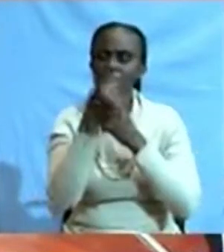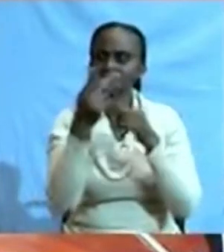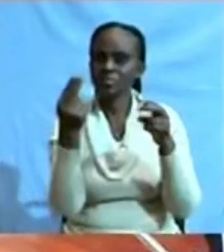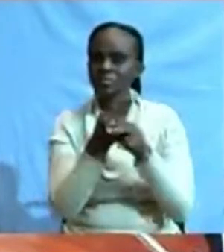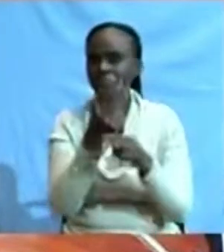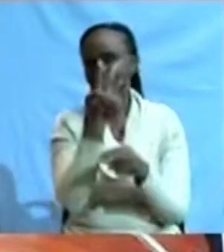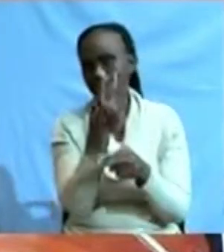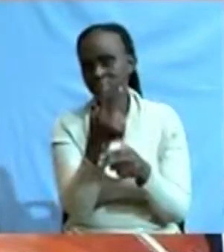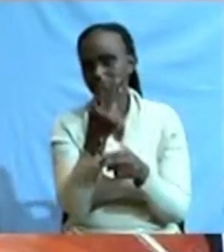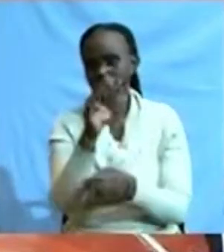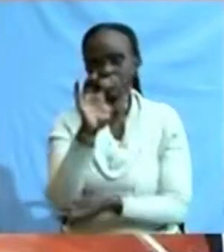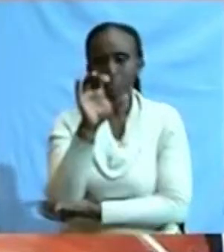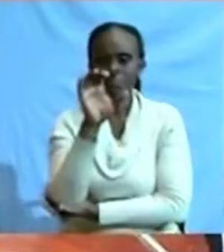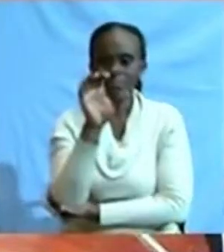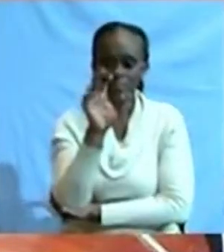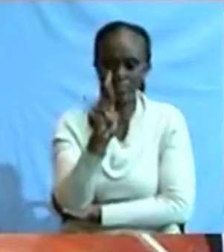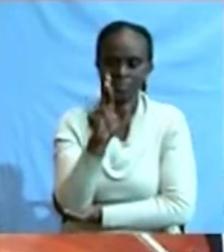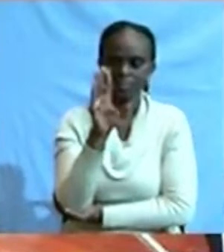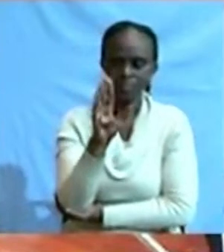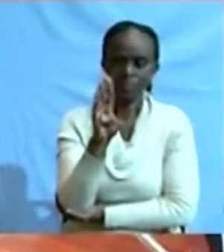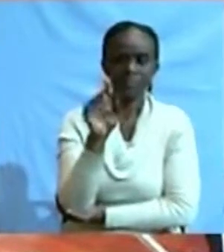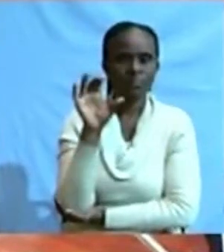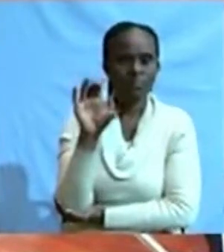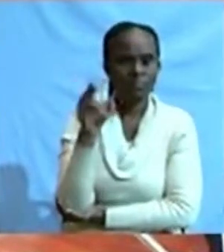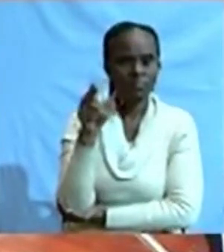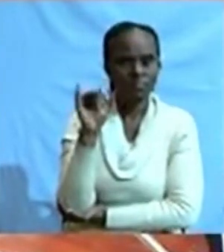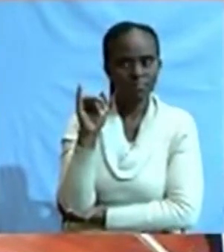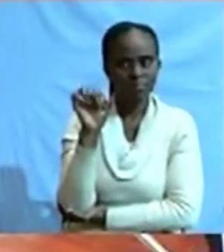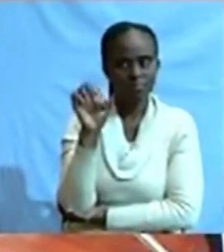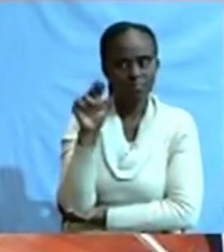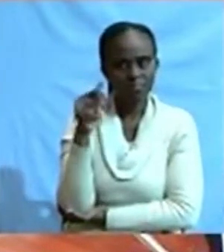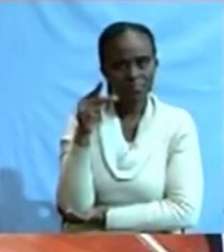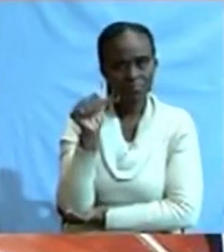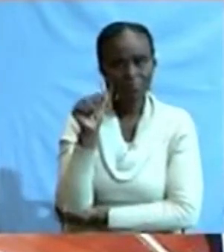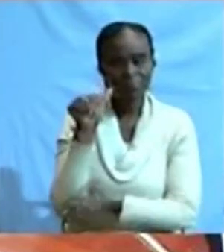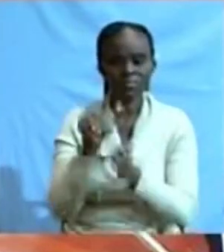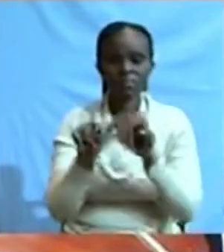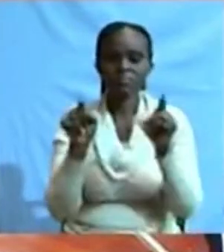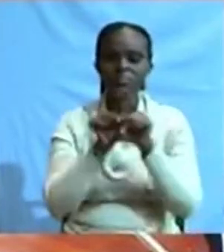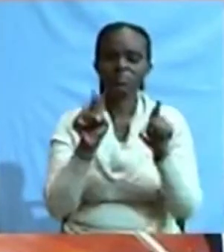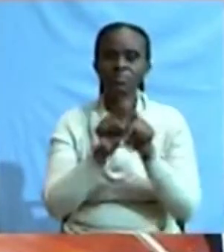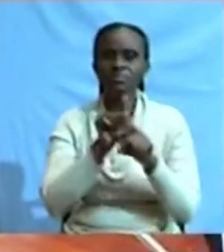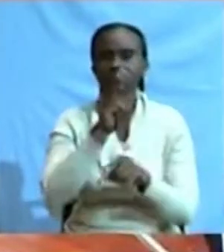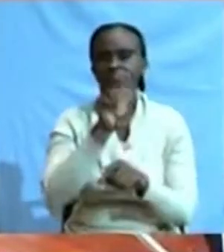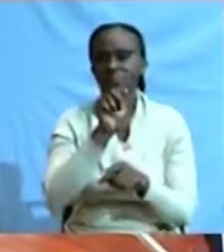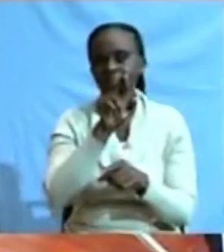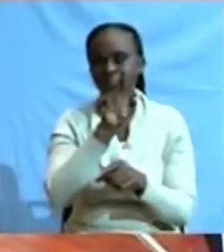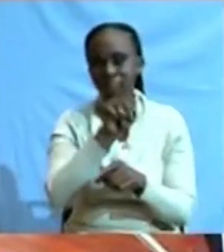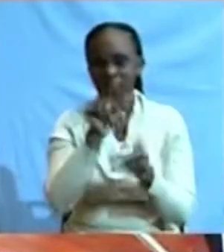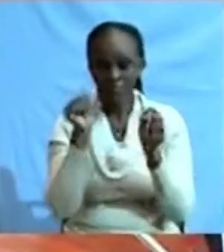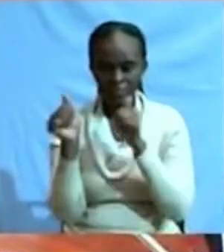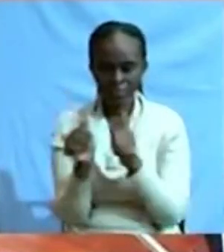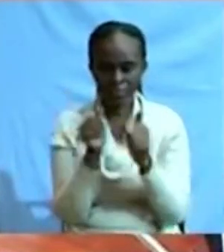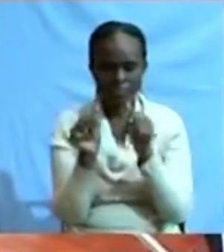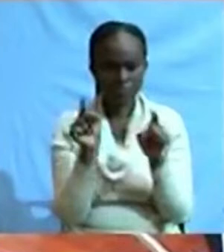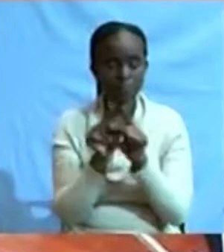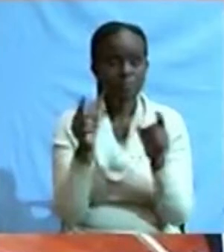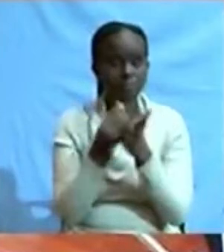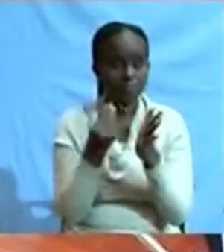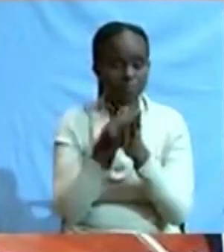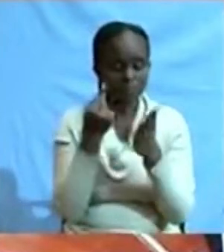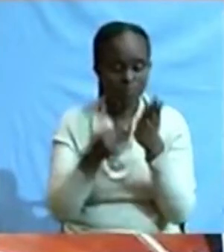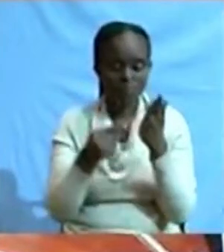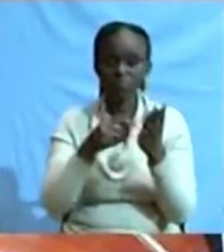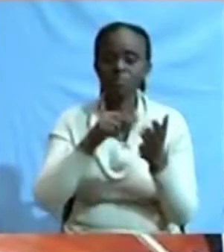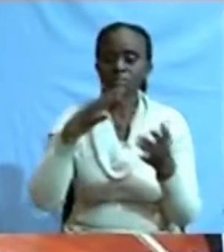1x2 CRB at Senga Primary School in the same ward. Action taken. The funds that were to